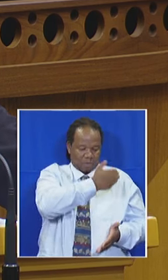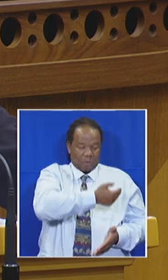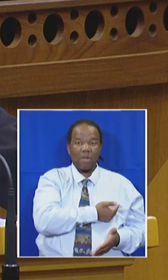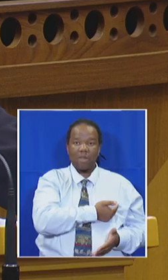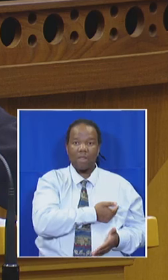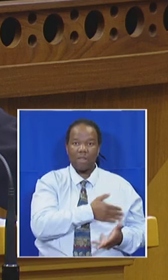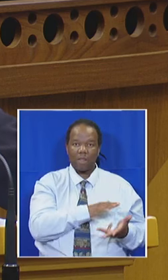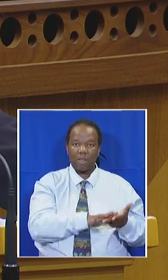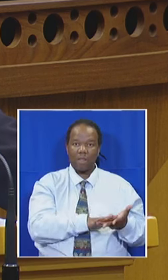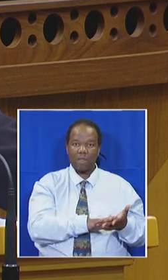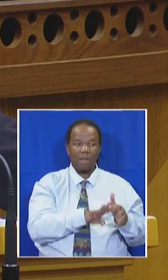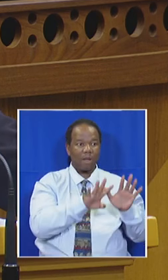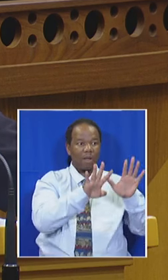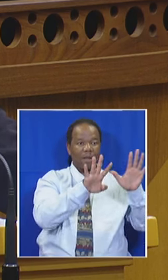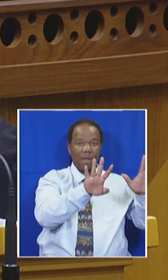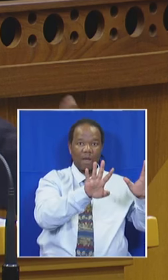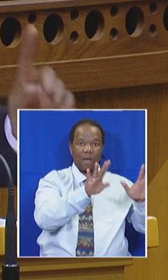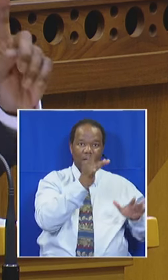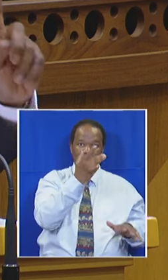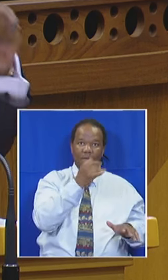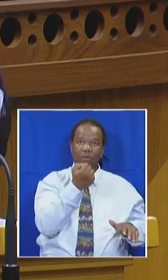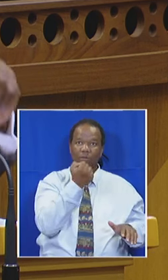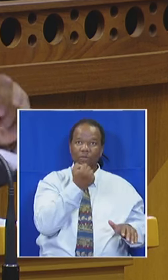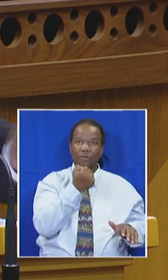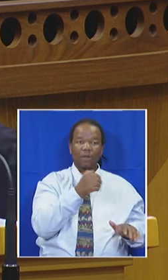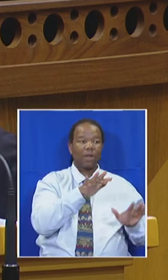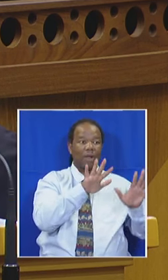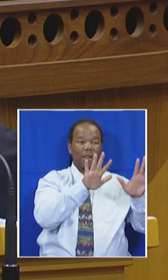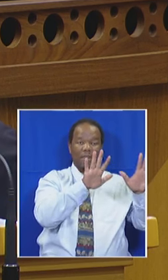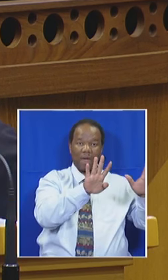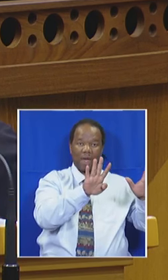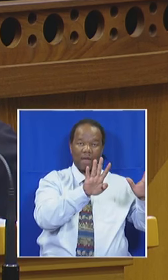9 Indian females, 9 Indian males,